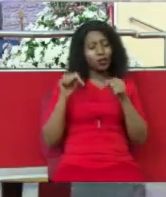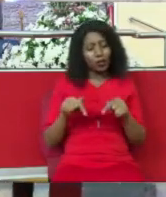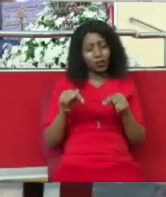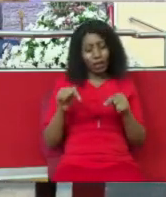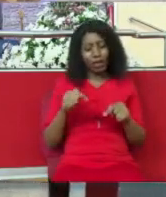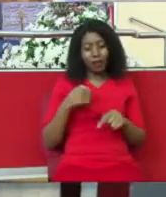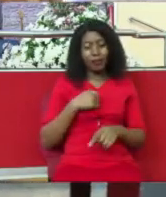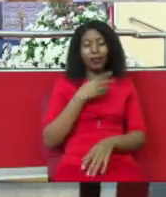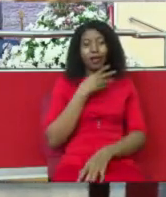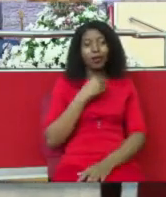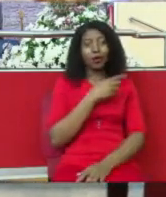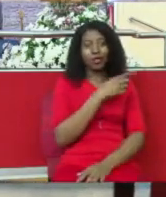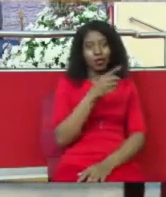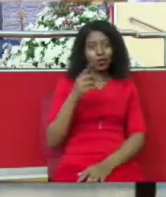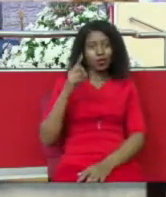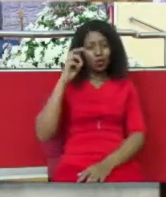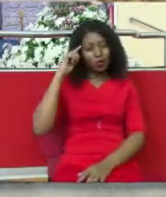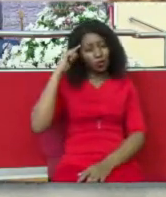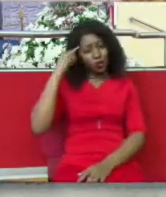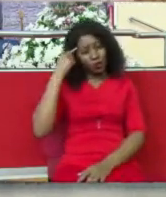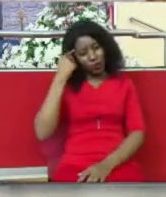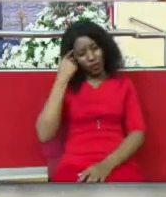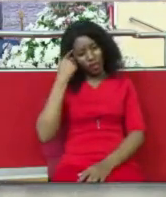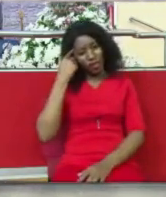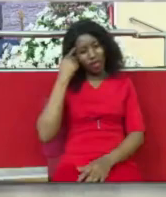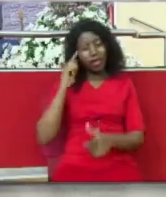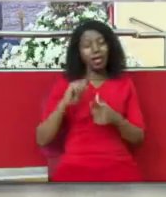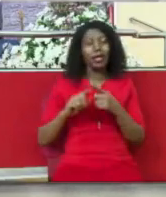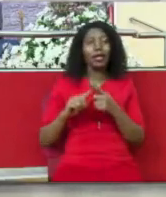be in a reflective mood and ask yourself,